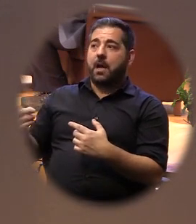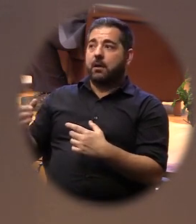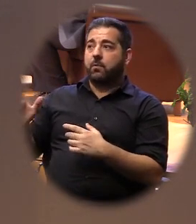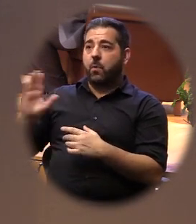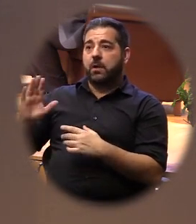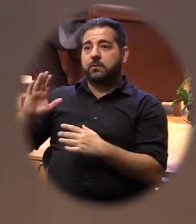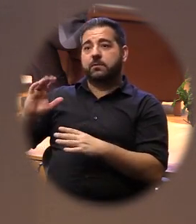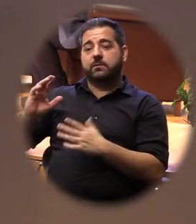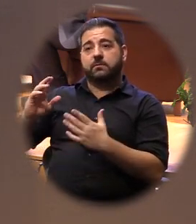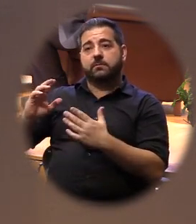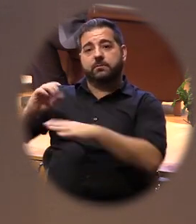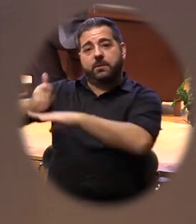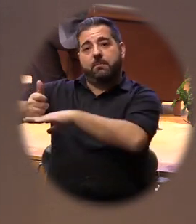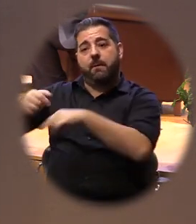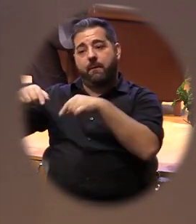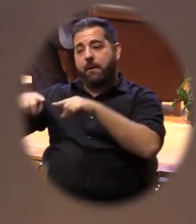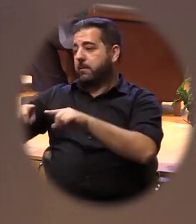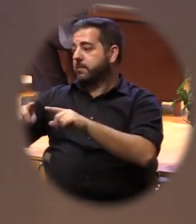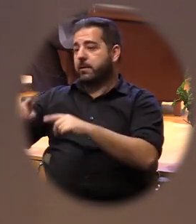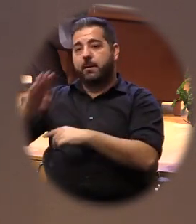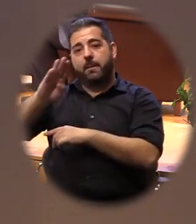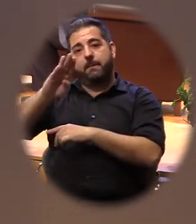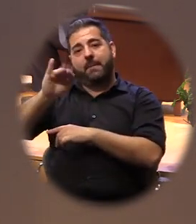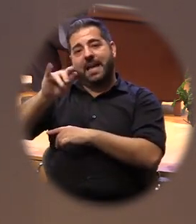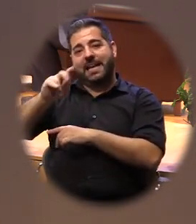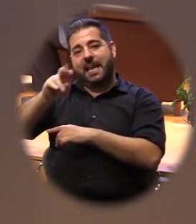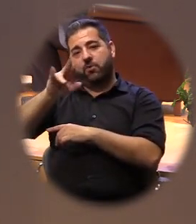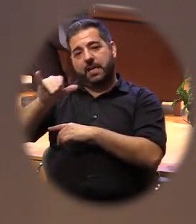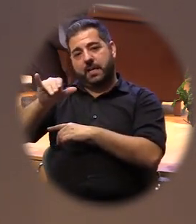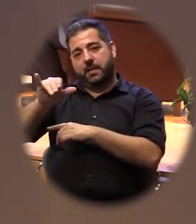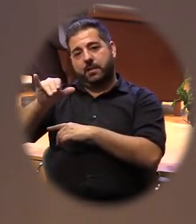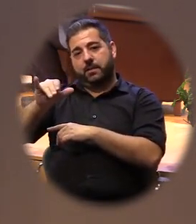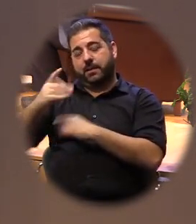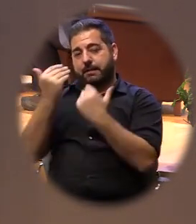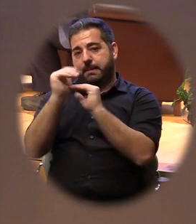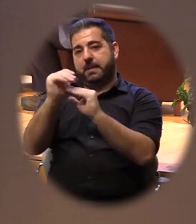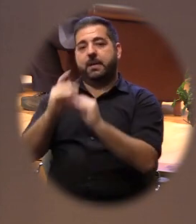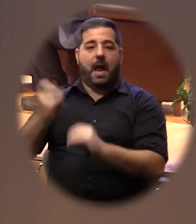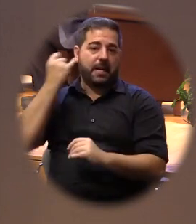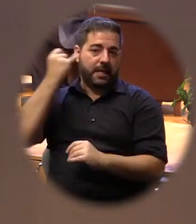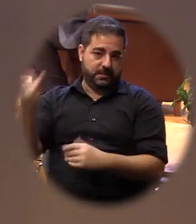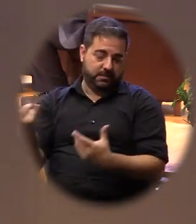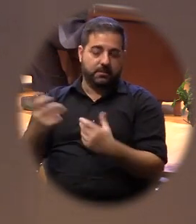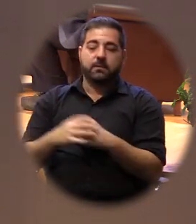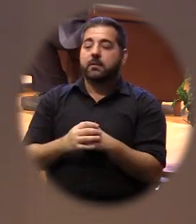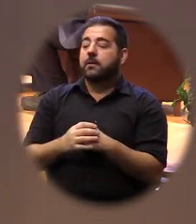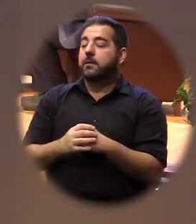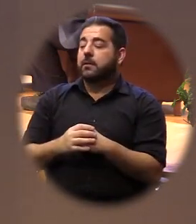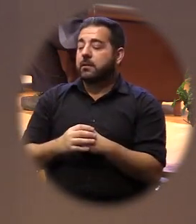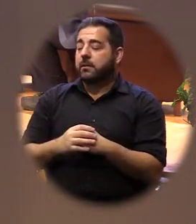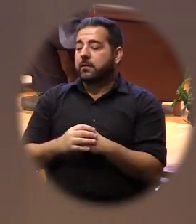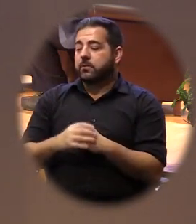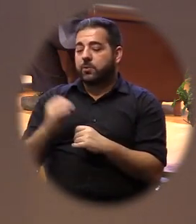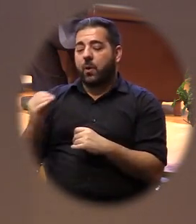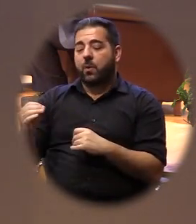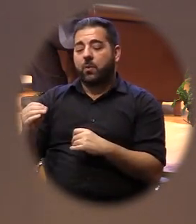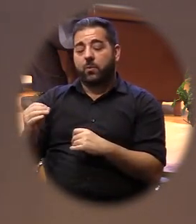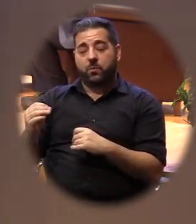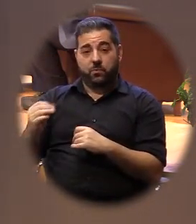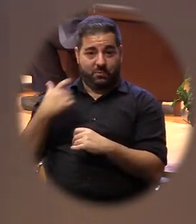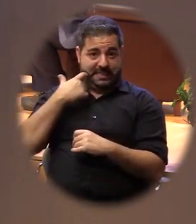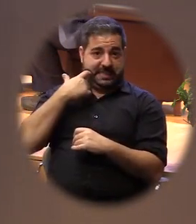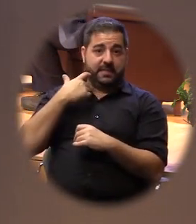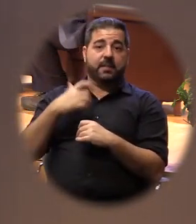constructed still as a as a binary set of ideas um and so uh more